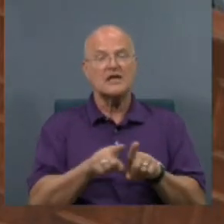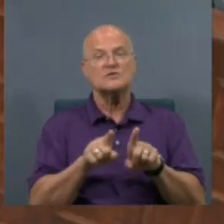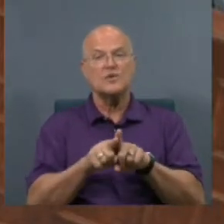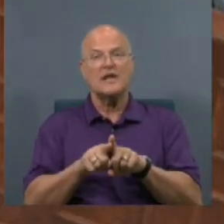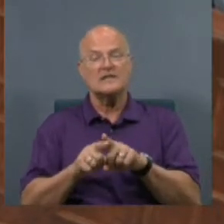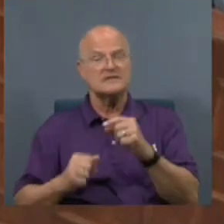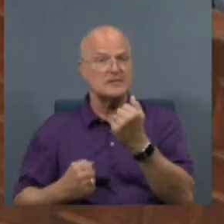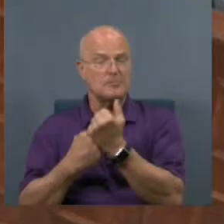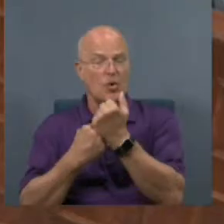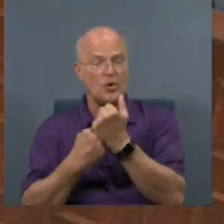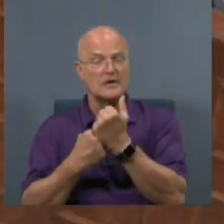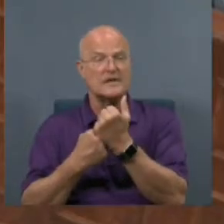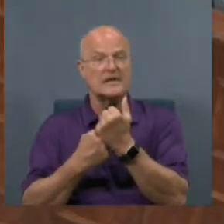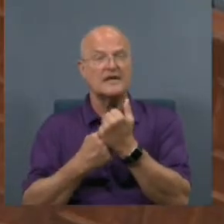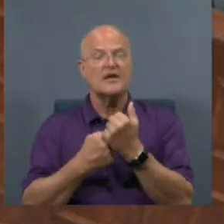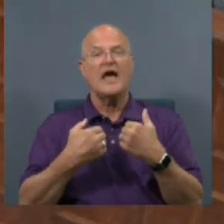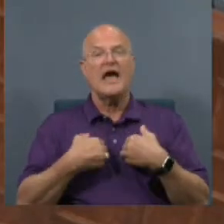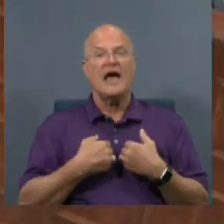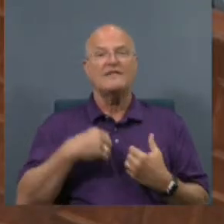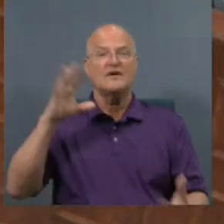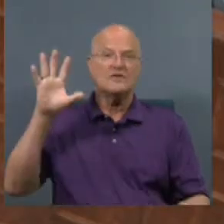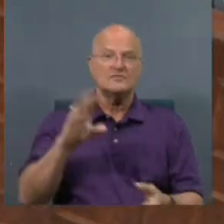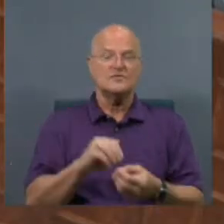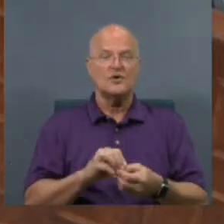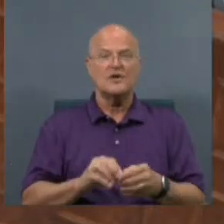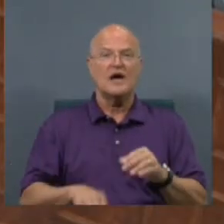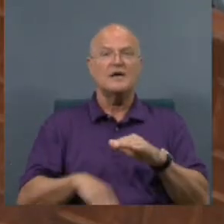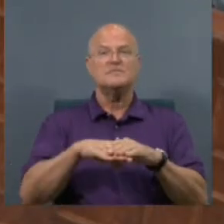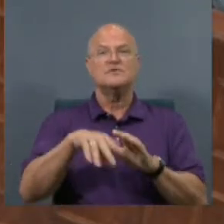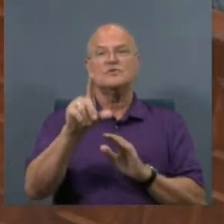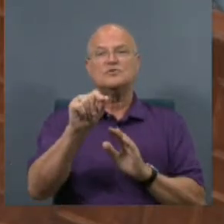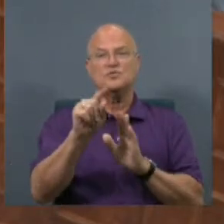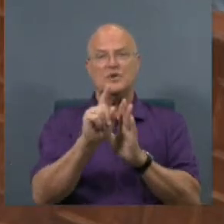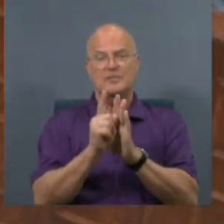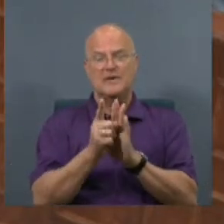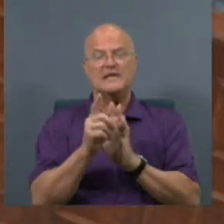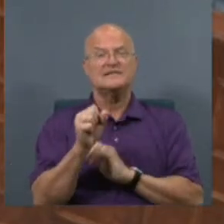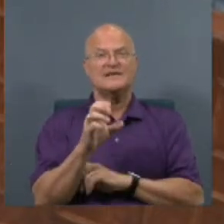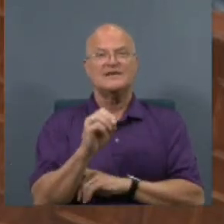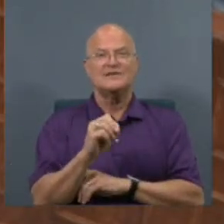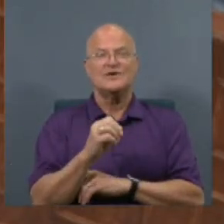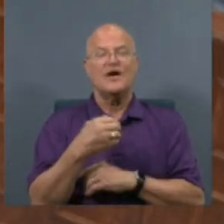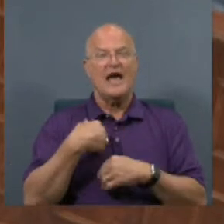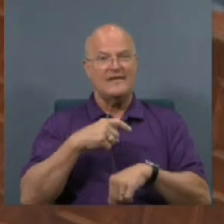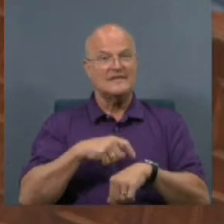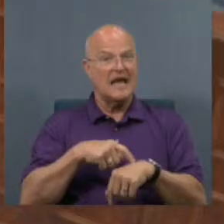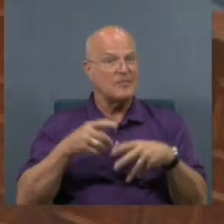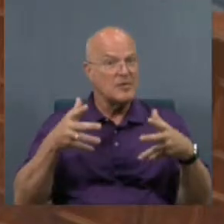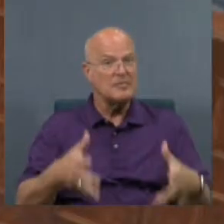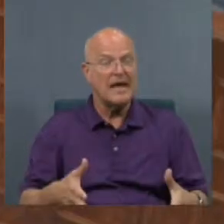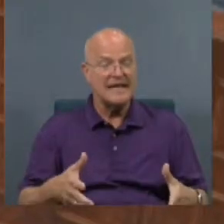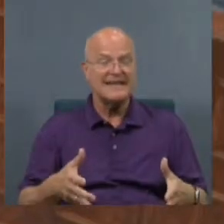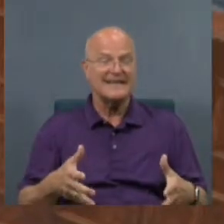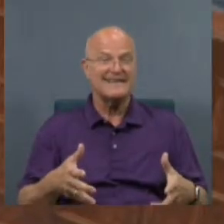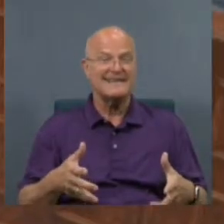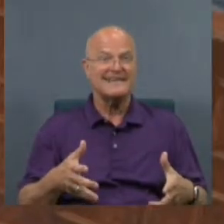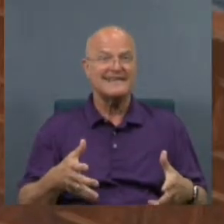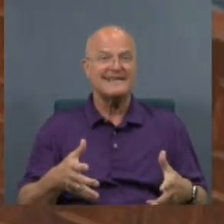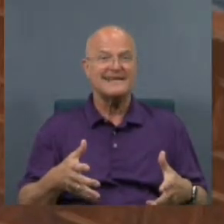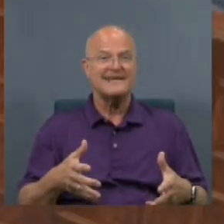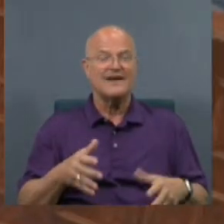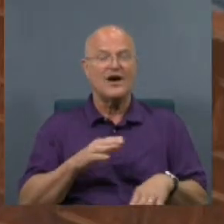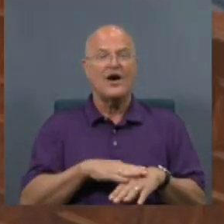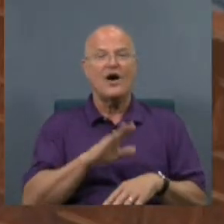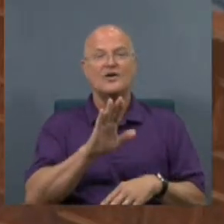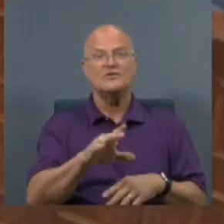as those in support, you have a total of up to 20 minutes. So you still have time remaining